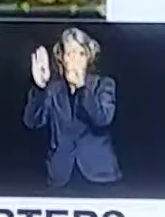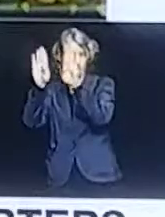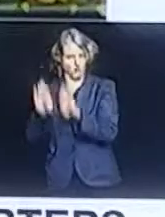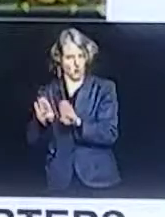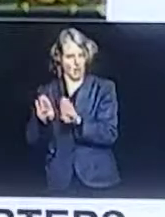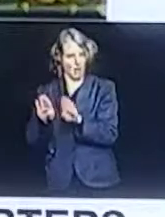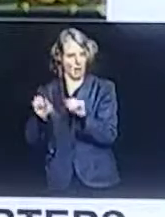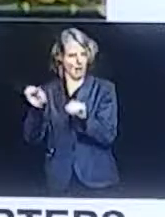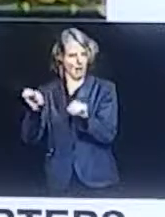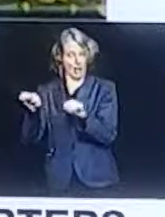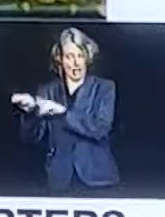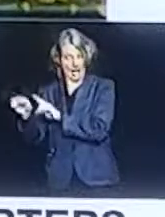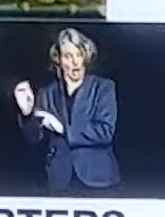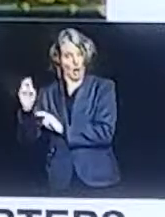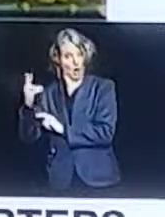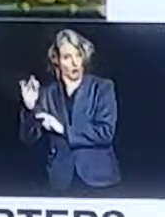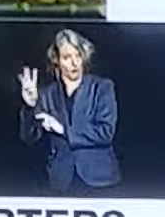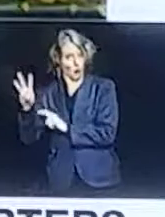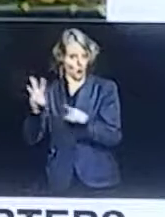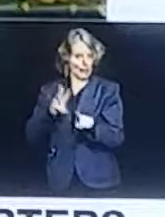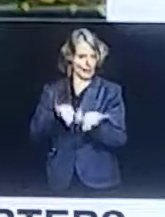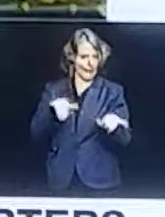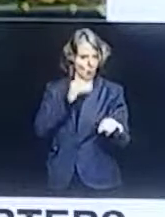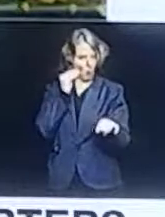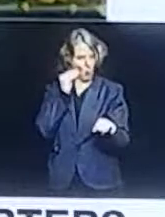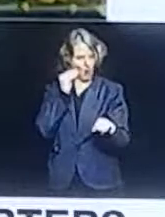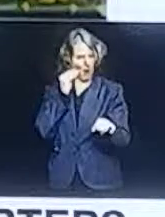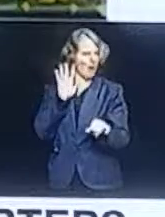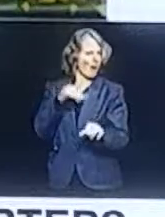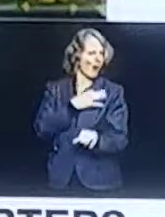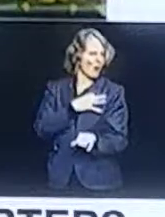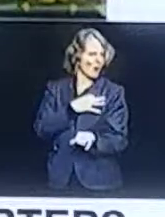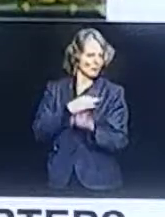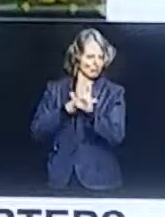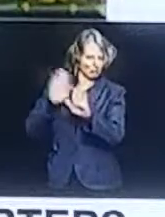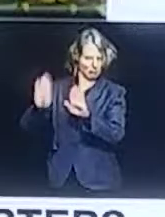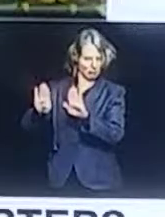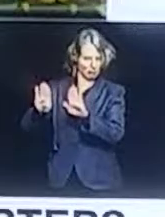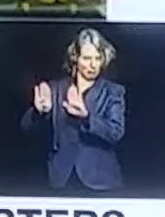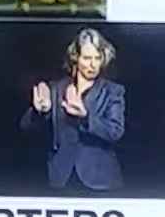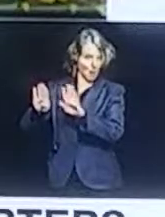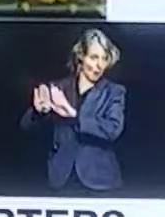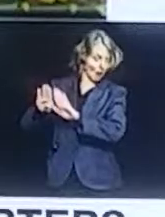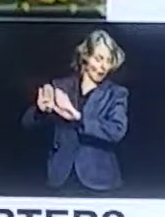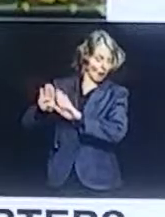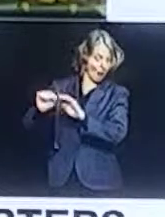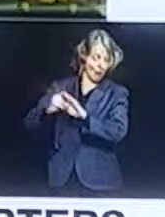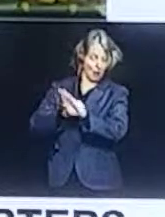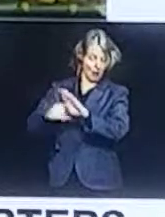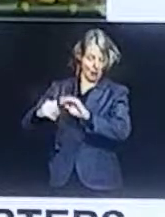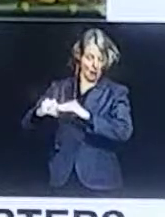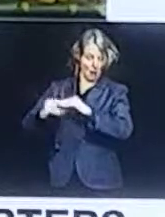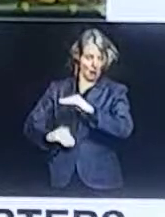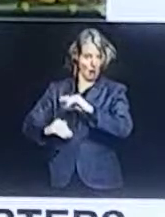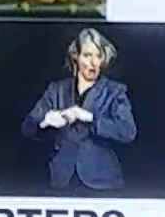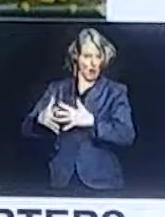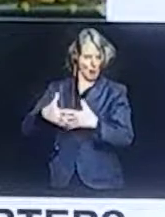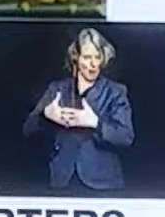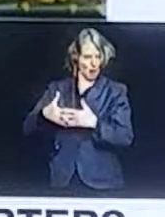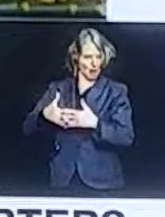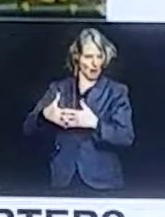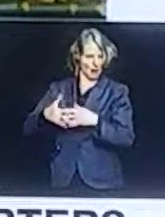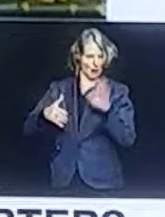have one has the curfew, one has the stay-at-home order. Are you concerned at all about just citizens, looking across the border and seeing all of these different